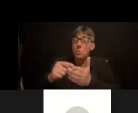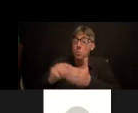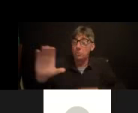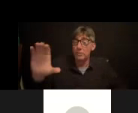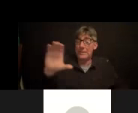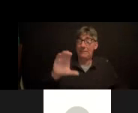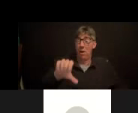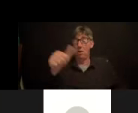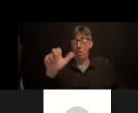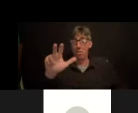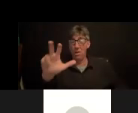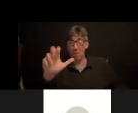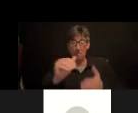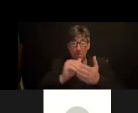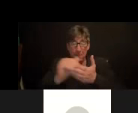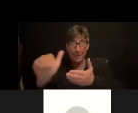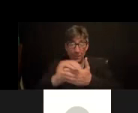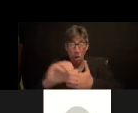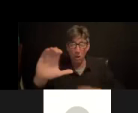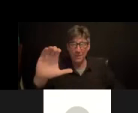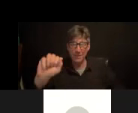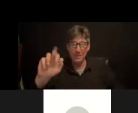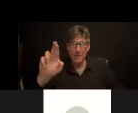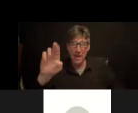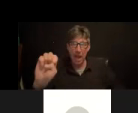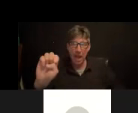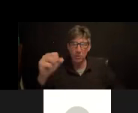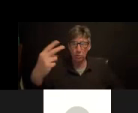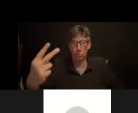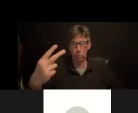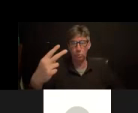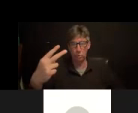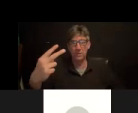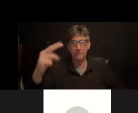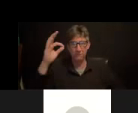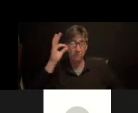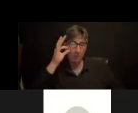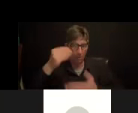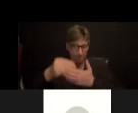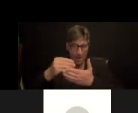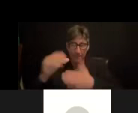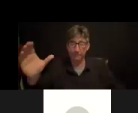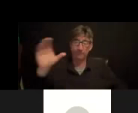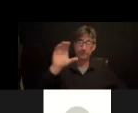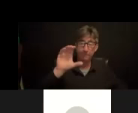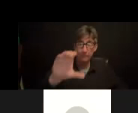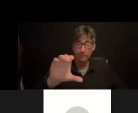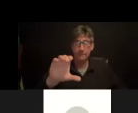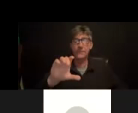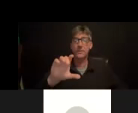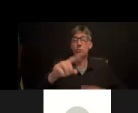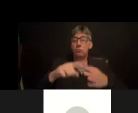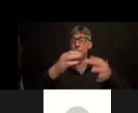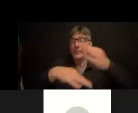federal funding, known as CARES 2. And these funds are being used by the MBTA to reimburse 100% of